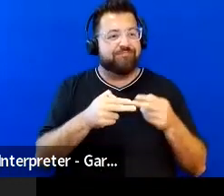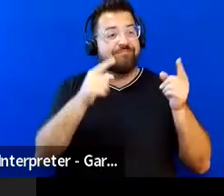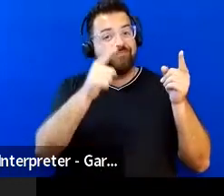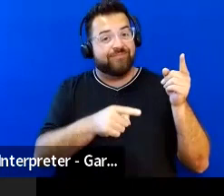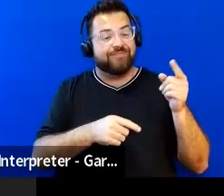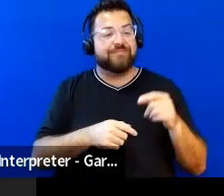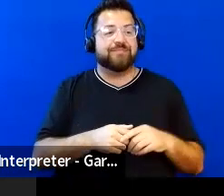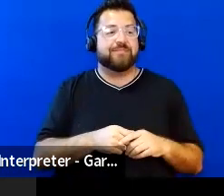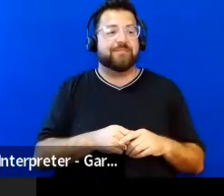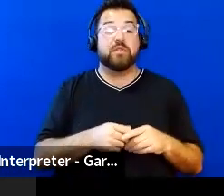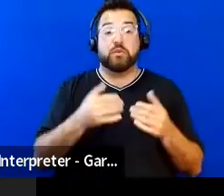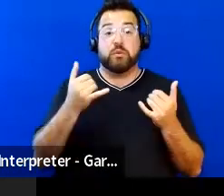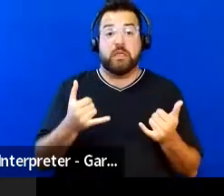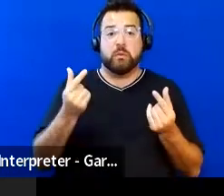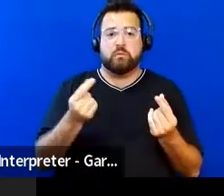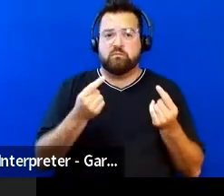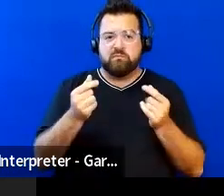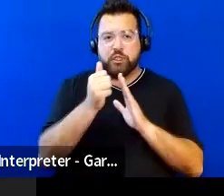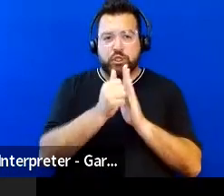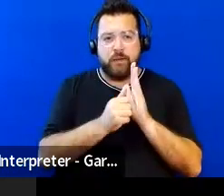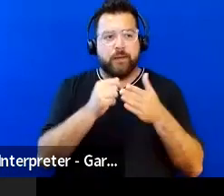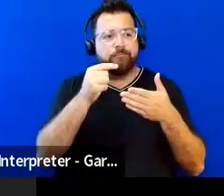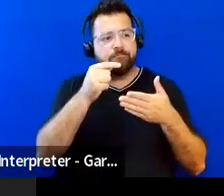on the agenda.